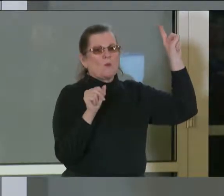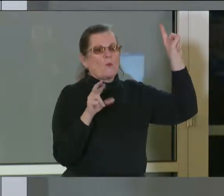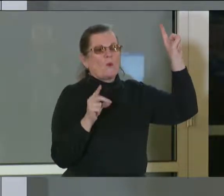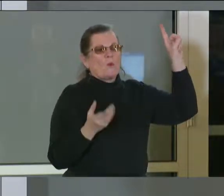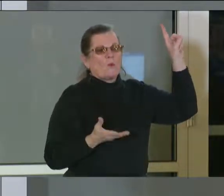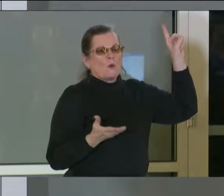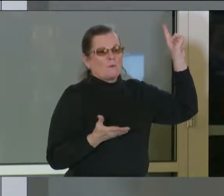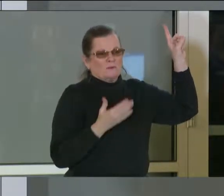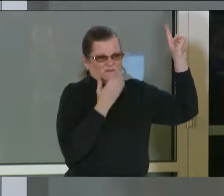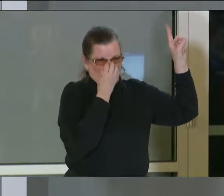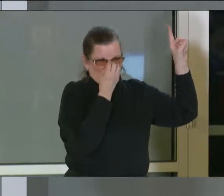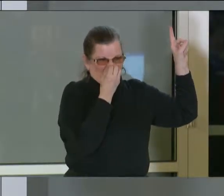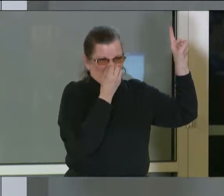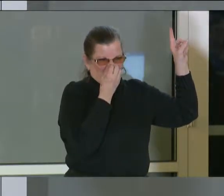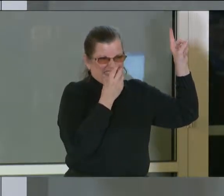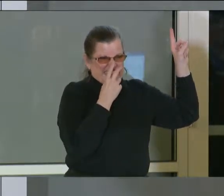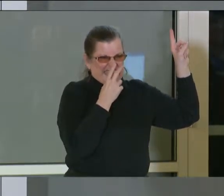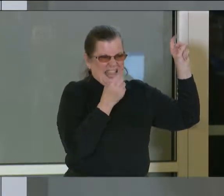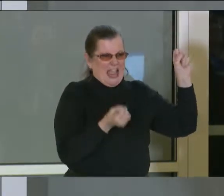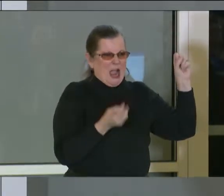which wards are represented this evening.